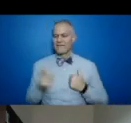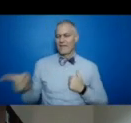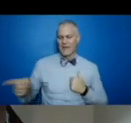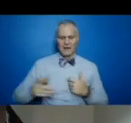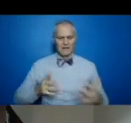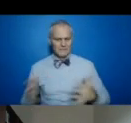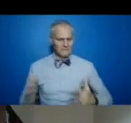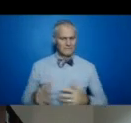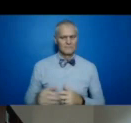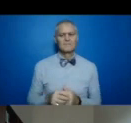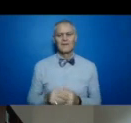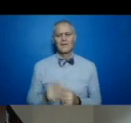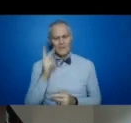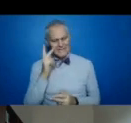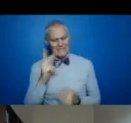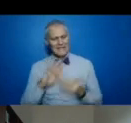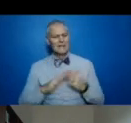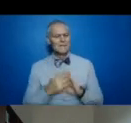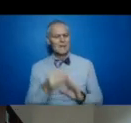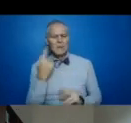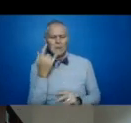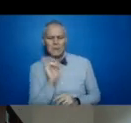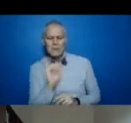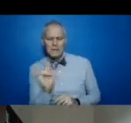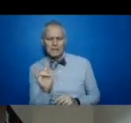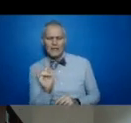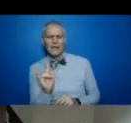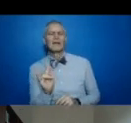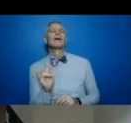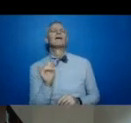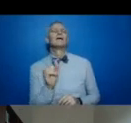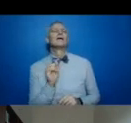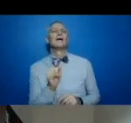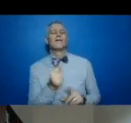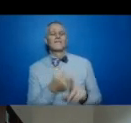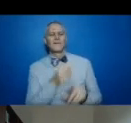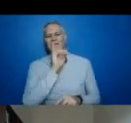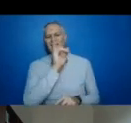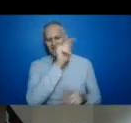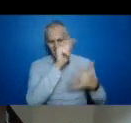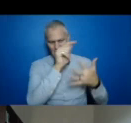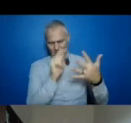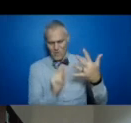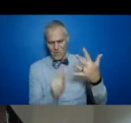to see what community looks like in response to those problematics.